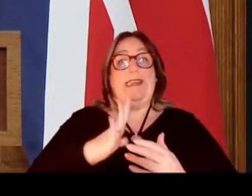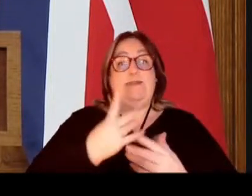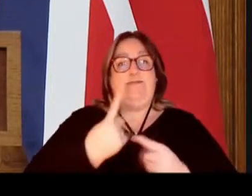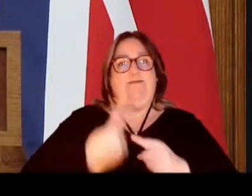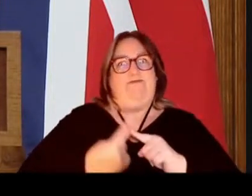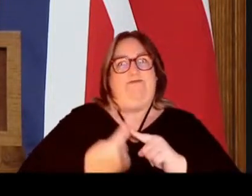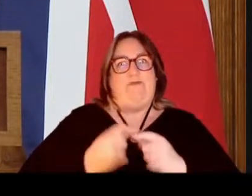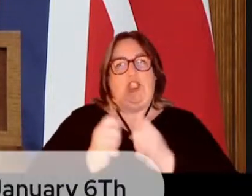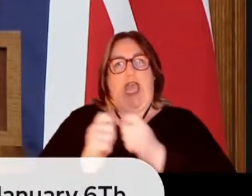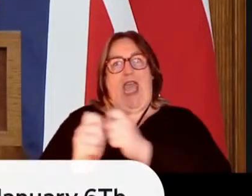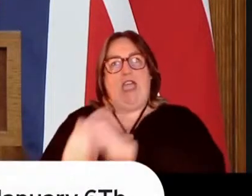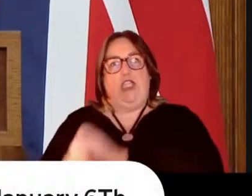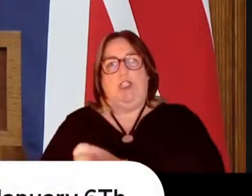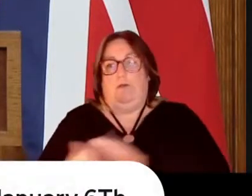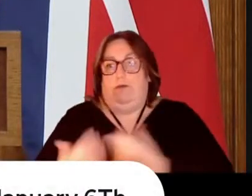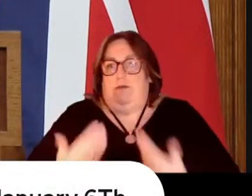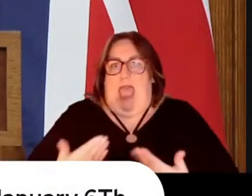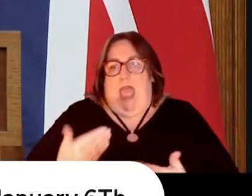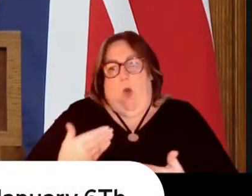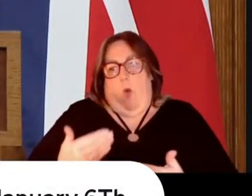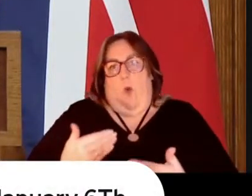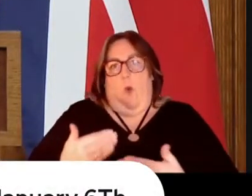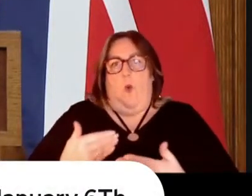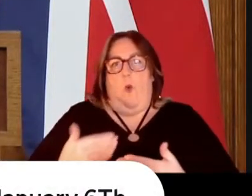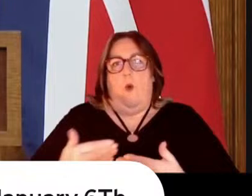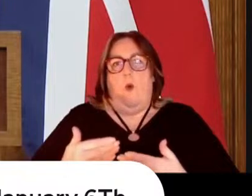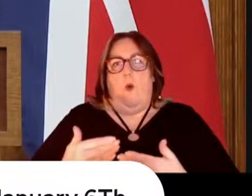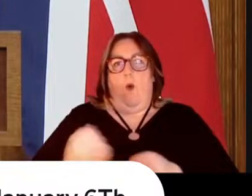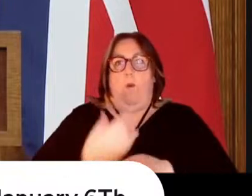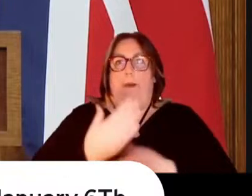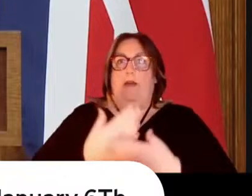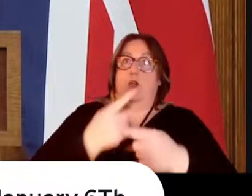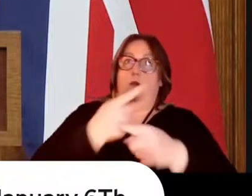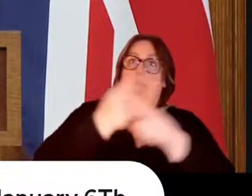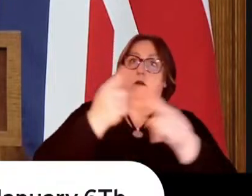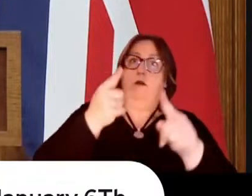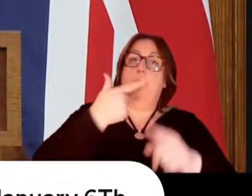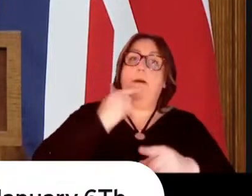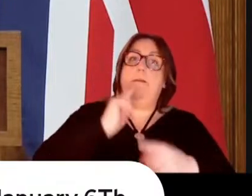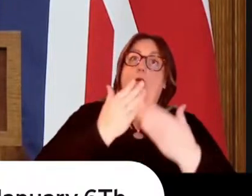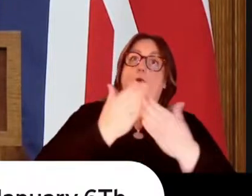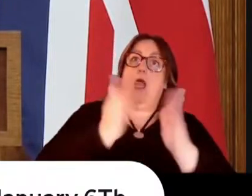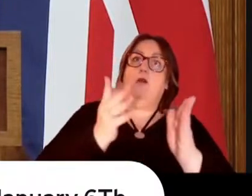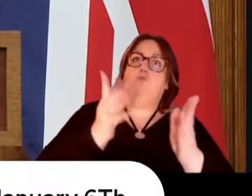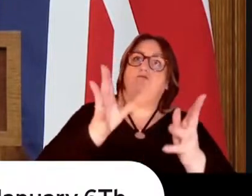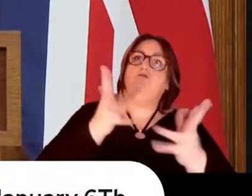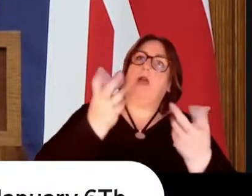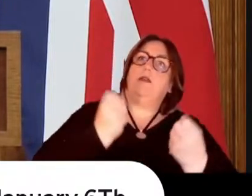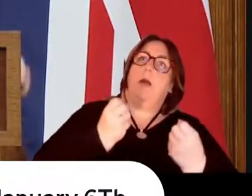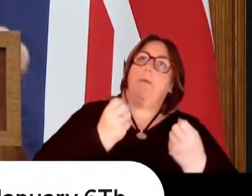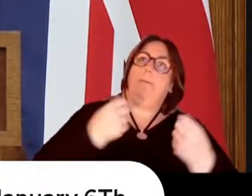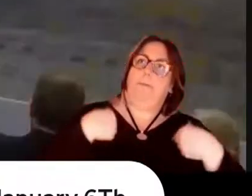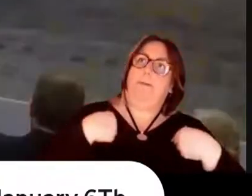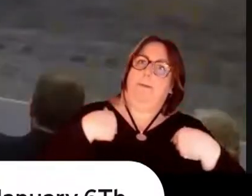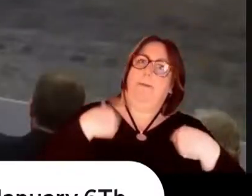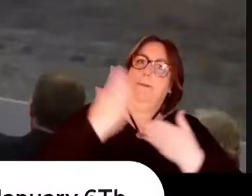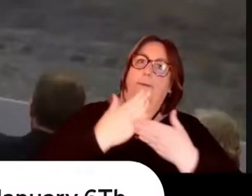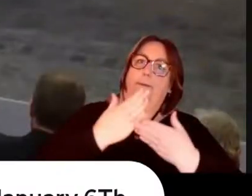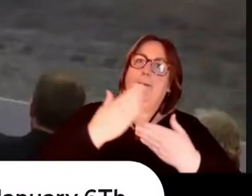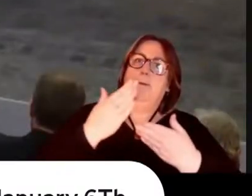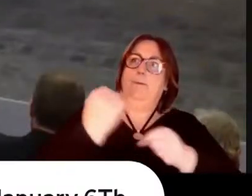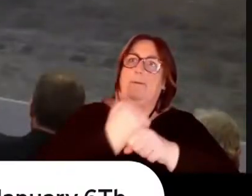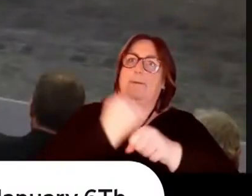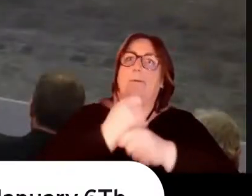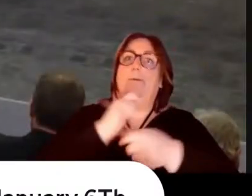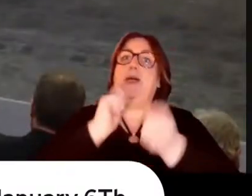meantime, and to reassure the public that every step is being taken to protect their children. Thank you.